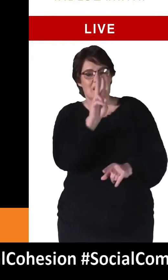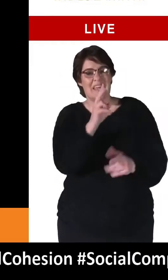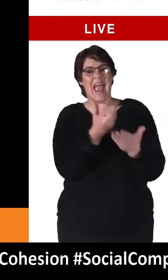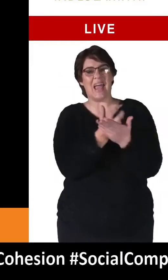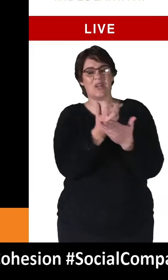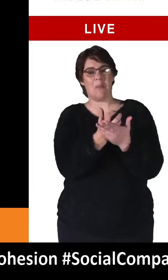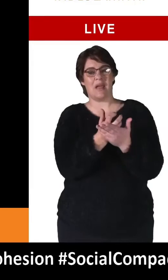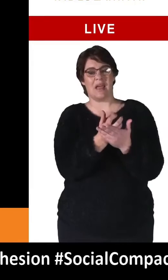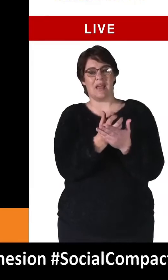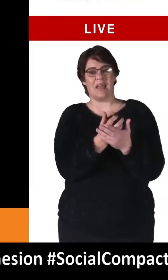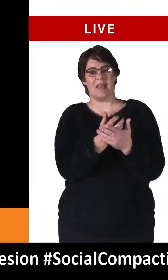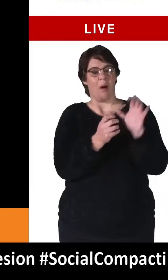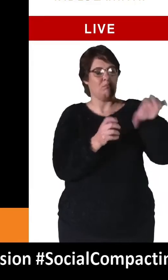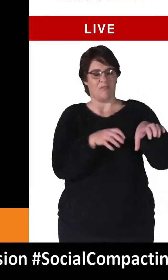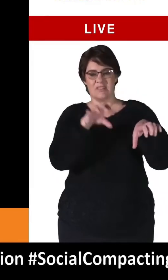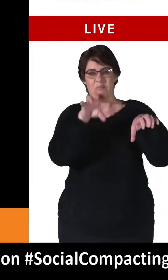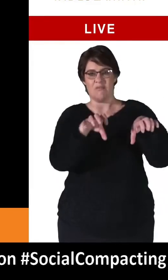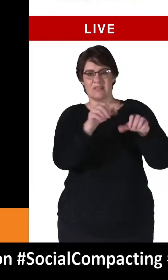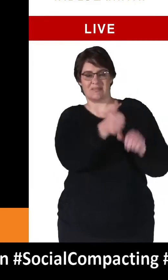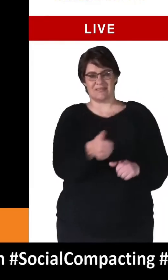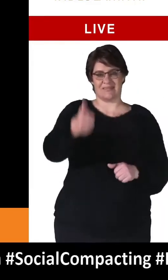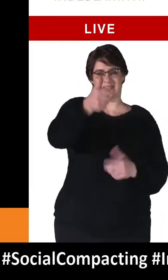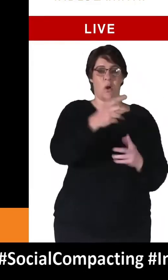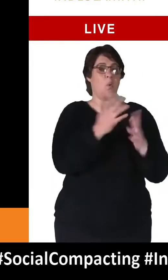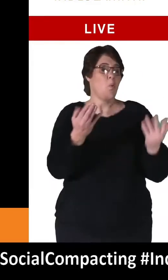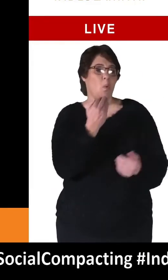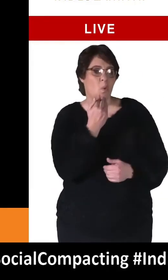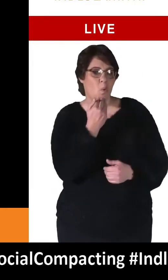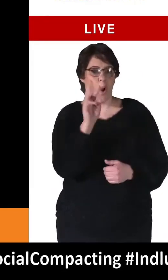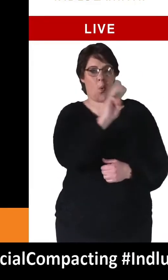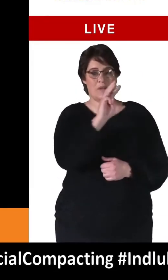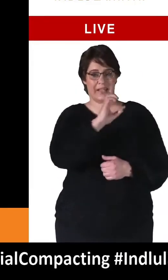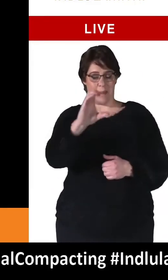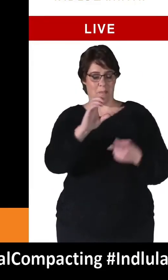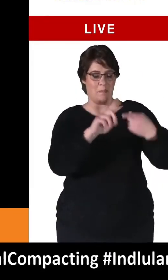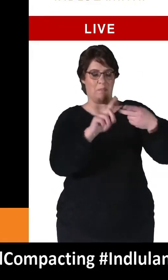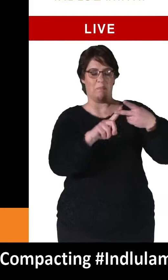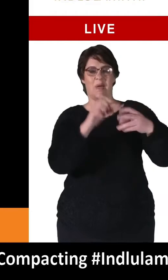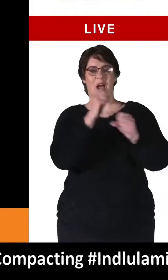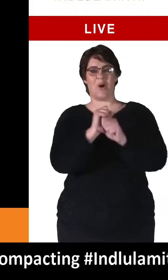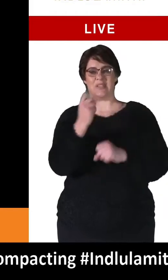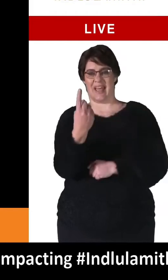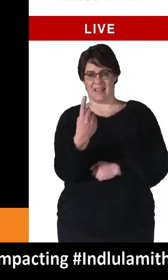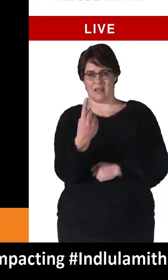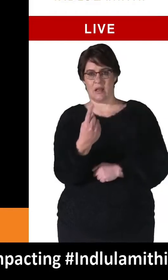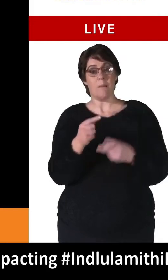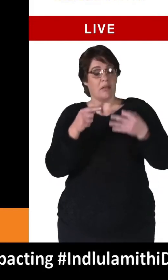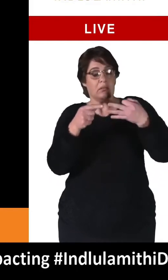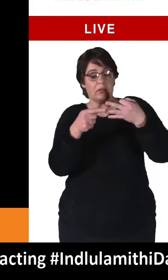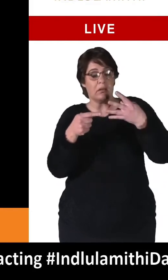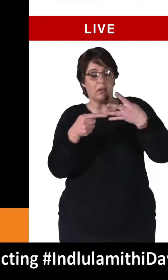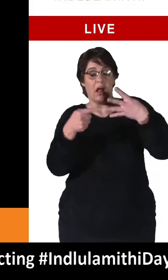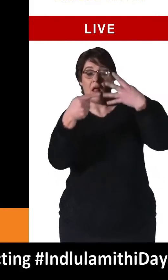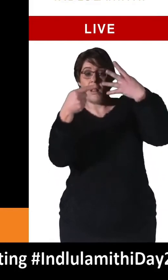economic powerhouses provinces at the top of the list, Western Cape and Gauteng. But then we have Limpopo and Eastern Cape